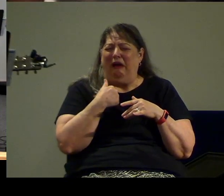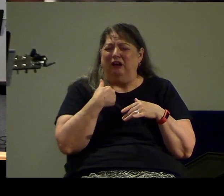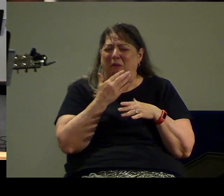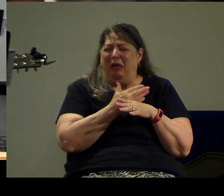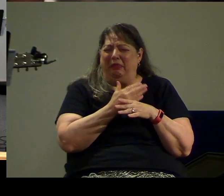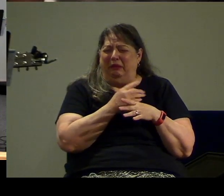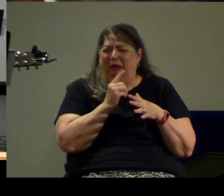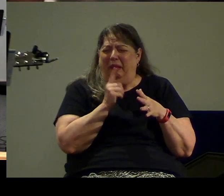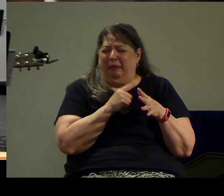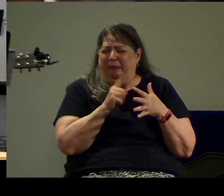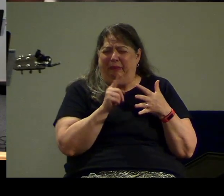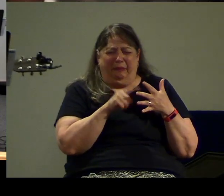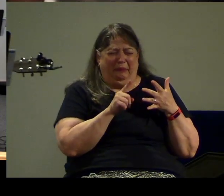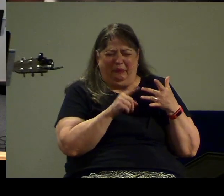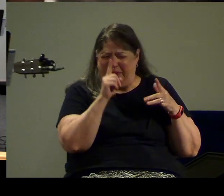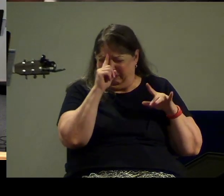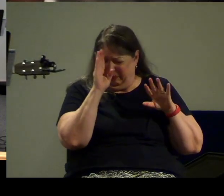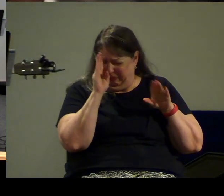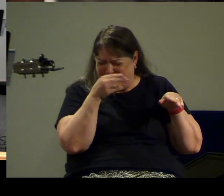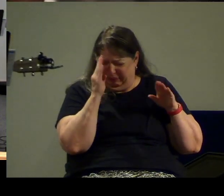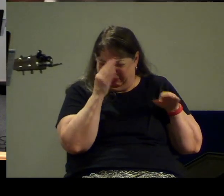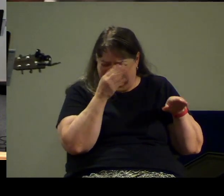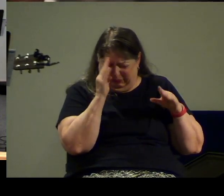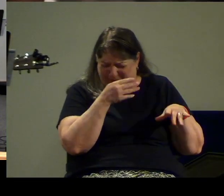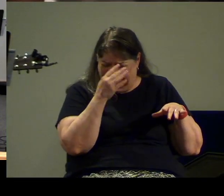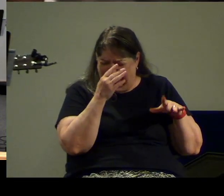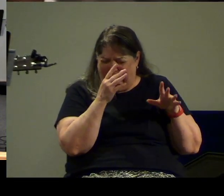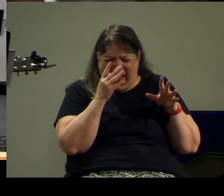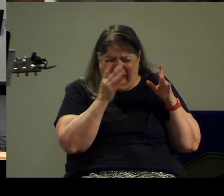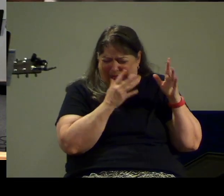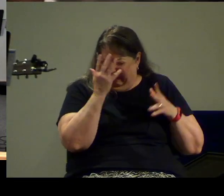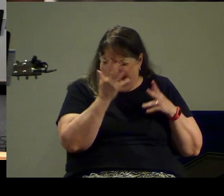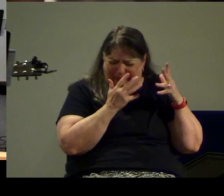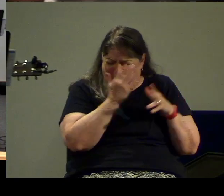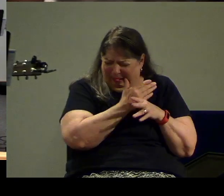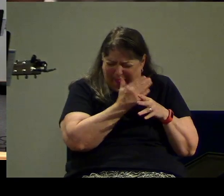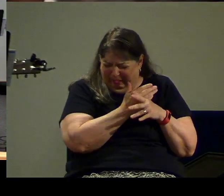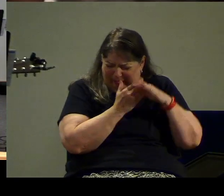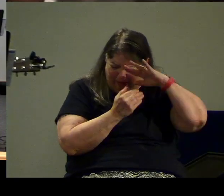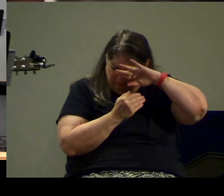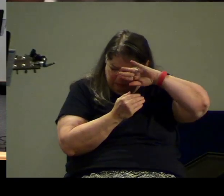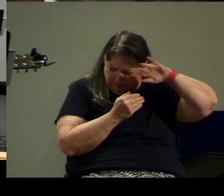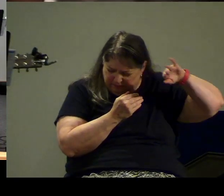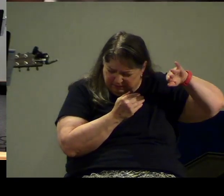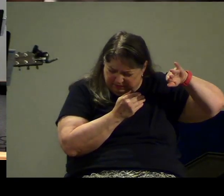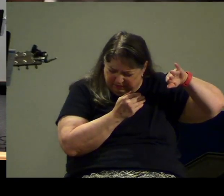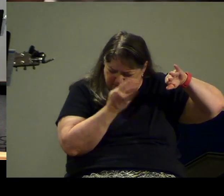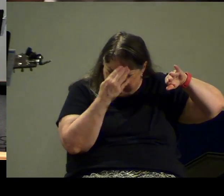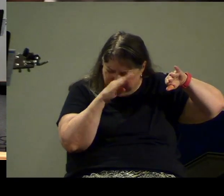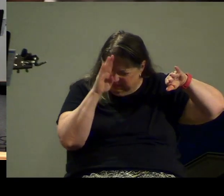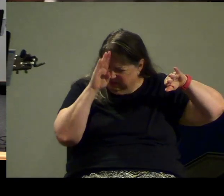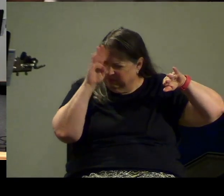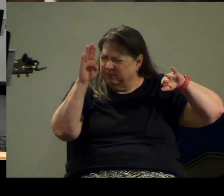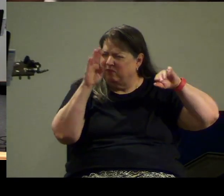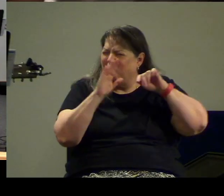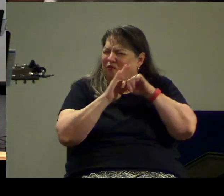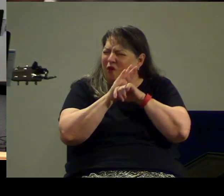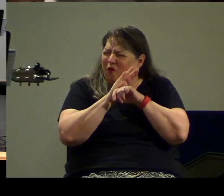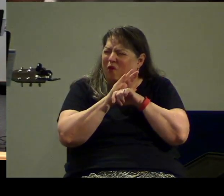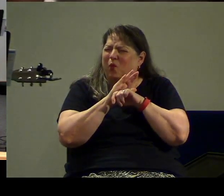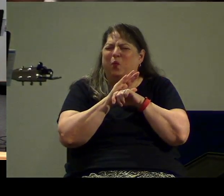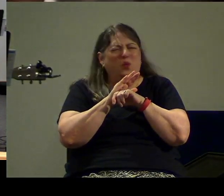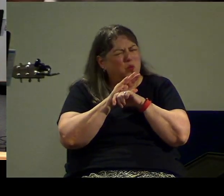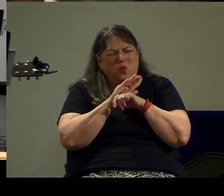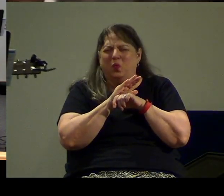this morning, keeping us from fully putting our focus on you, Lord. We want this service, every part of